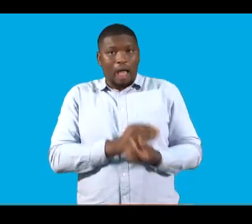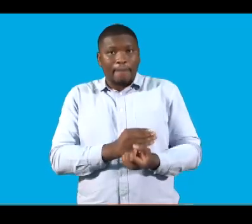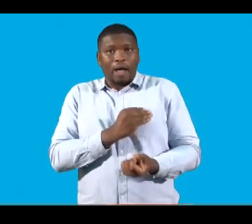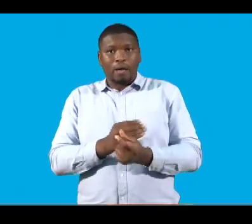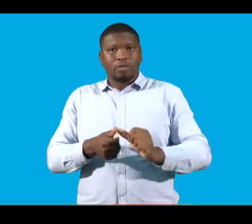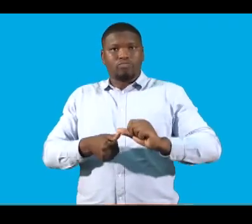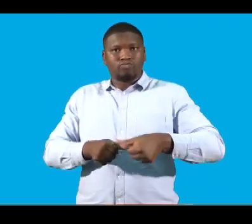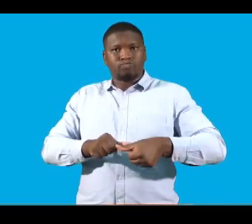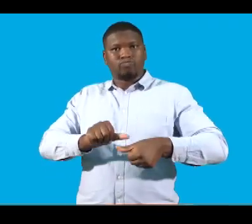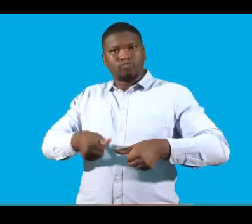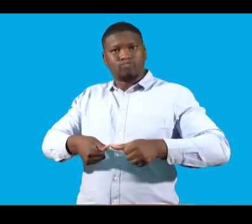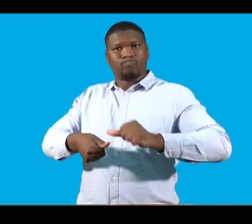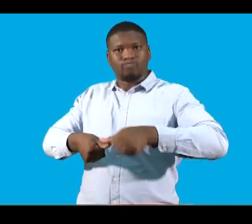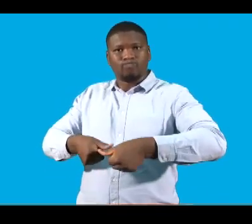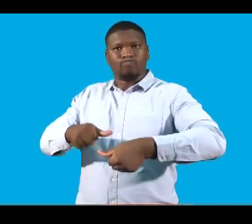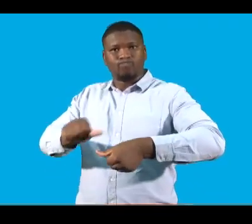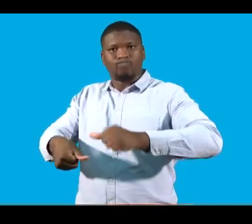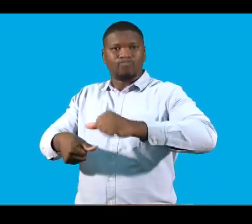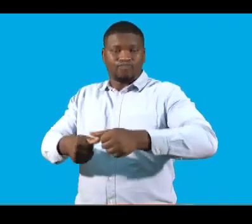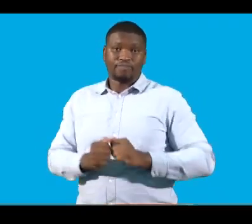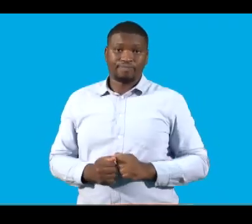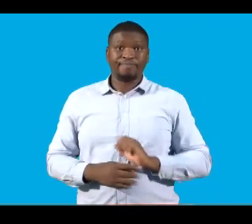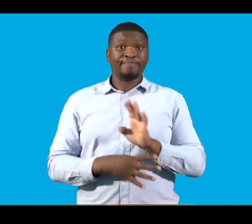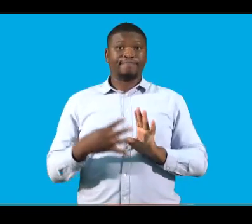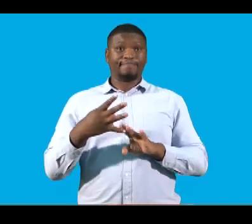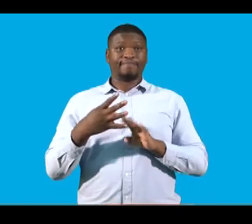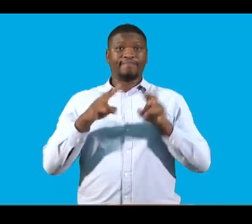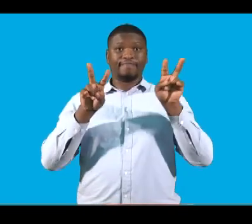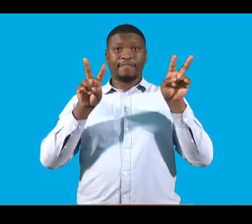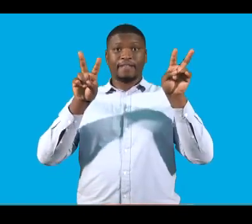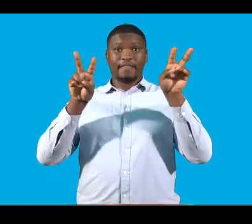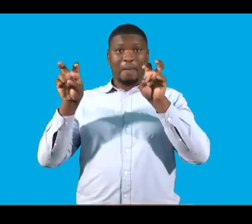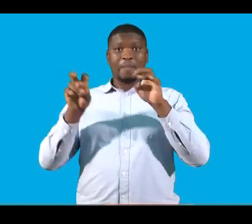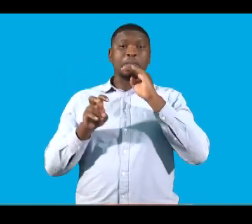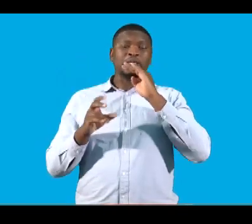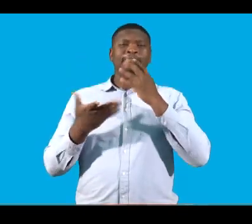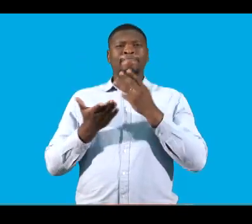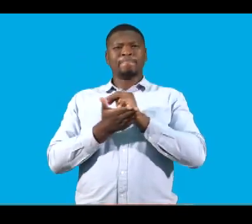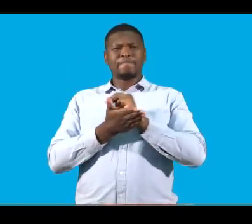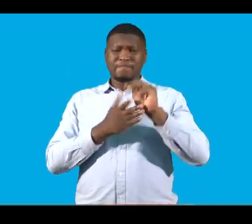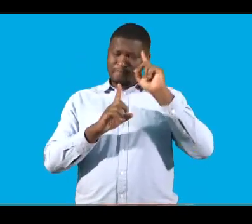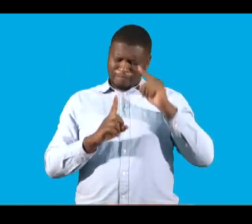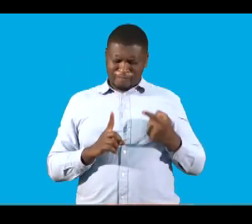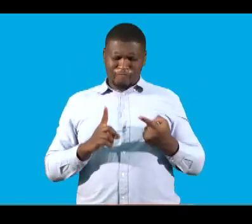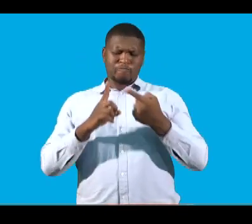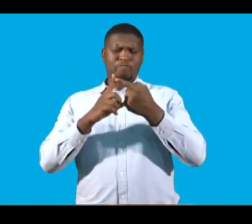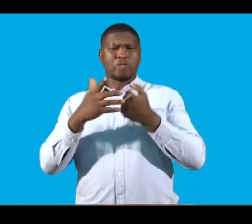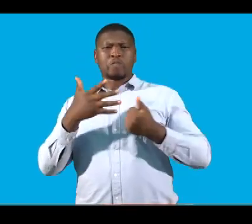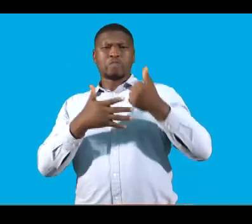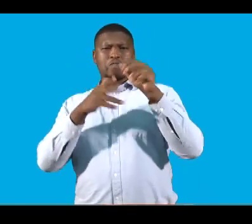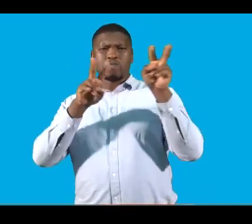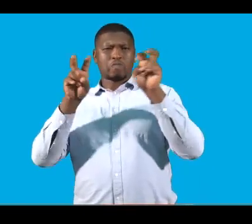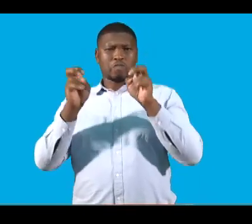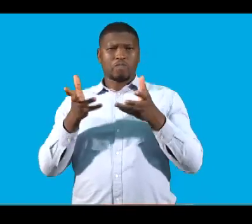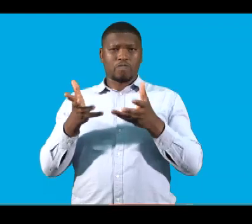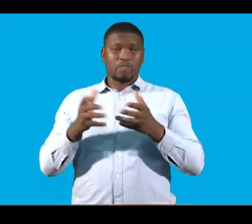up the story. So how the story progresses. Theme. The underlying message or the main idea within the